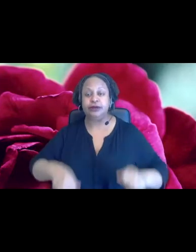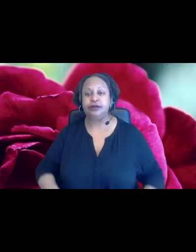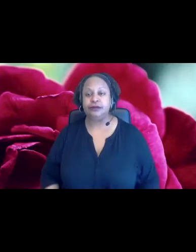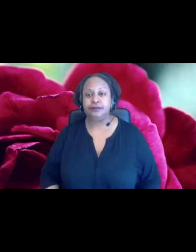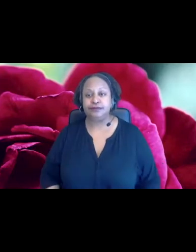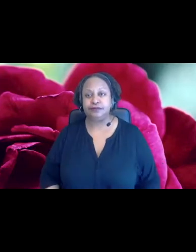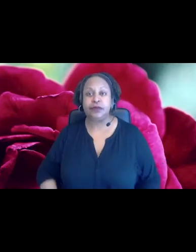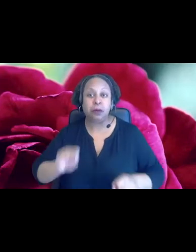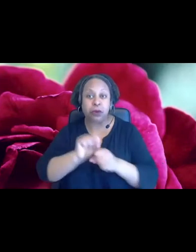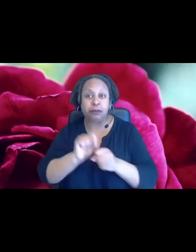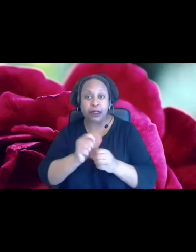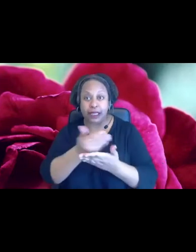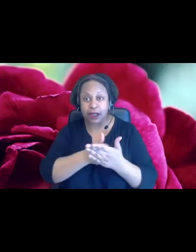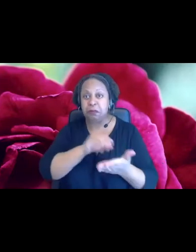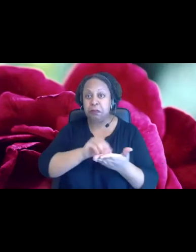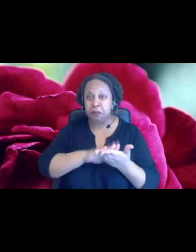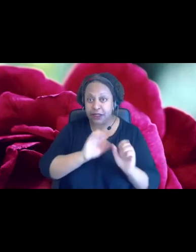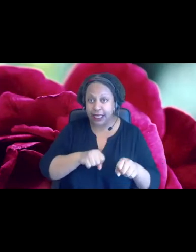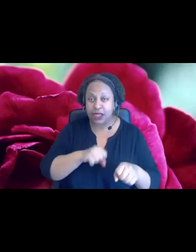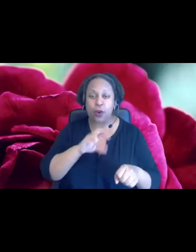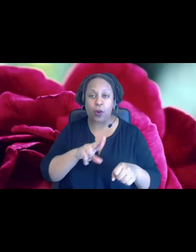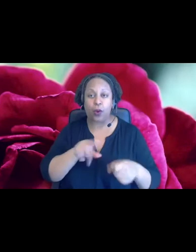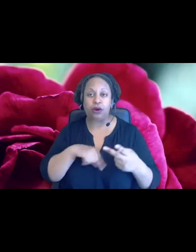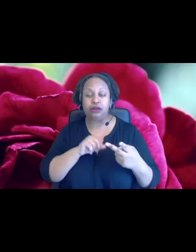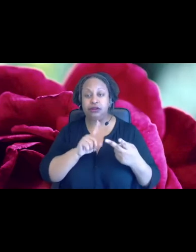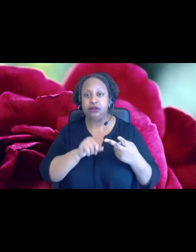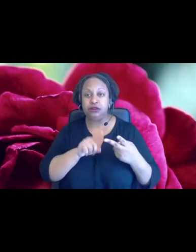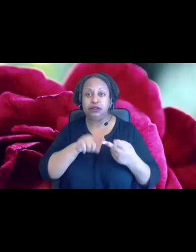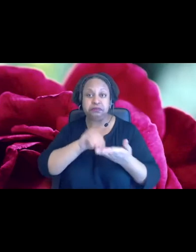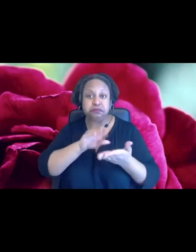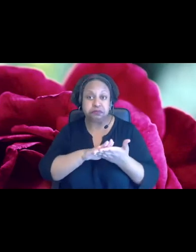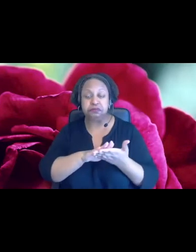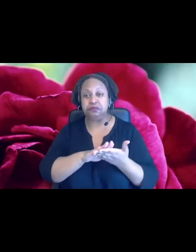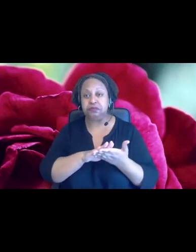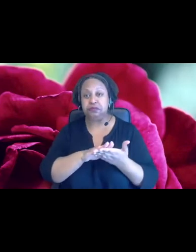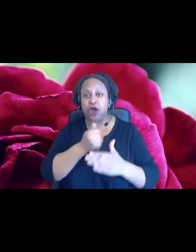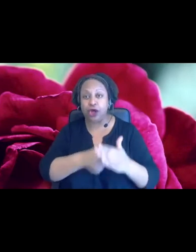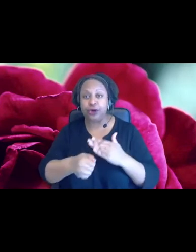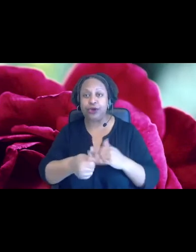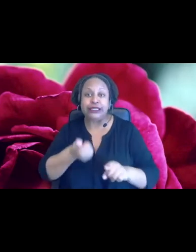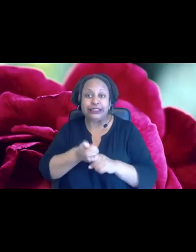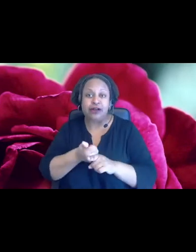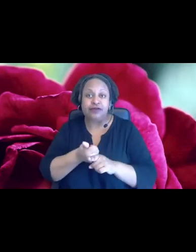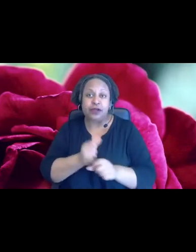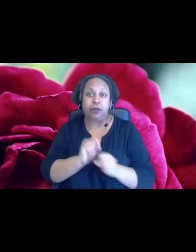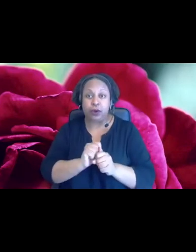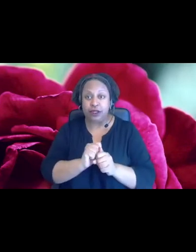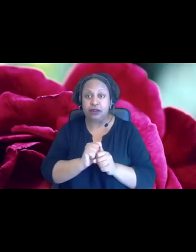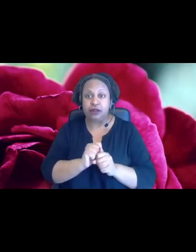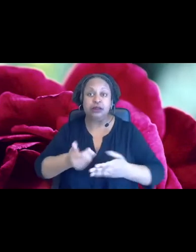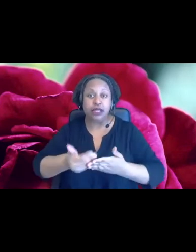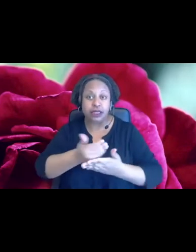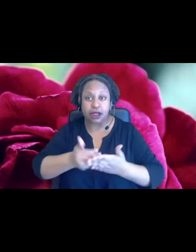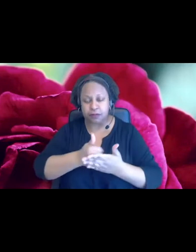part of employment income, or it could be reported as a part of self-employed income, because it